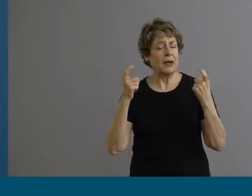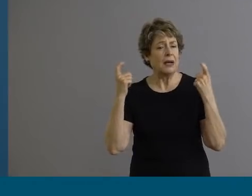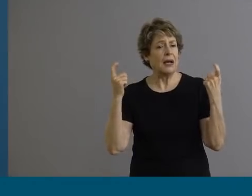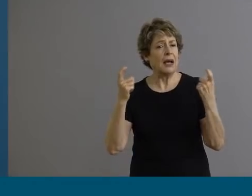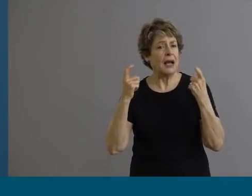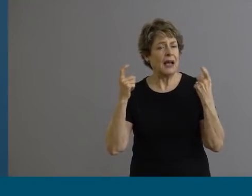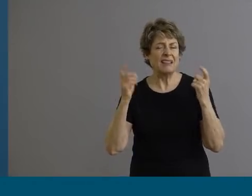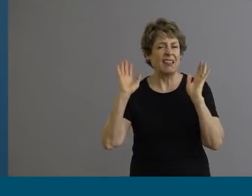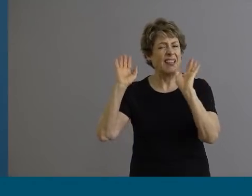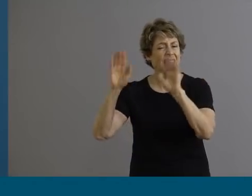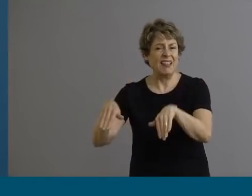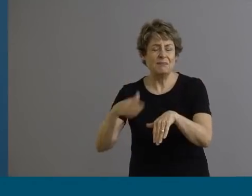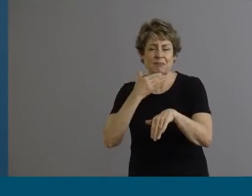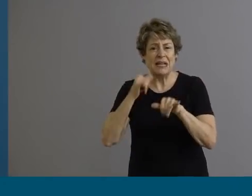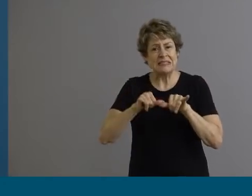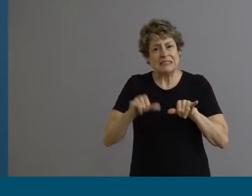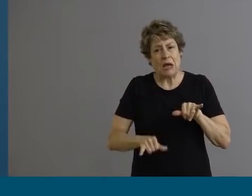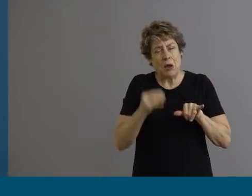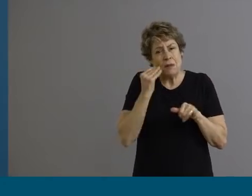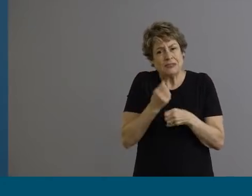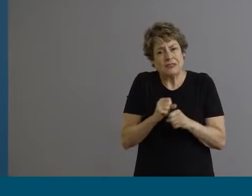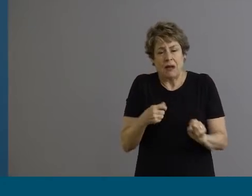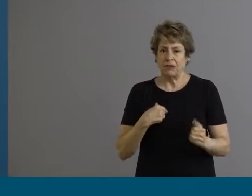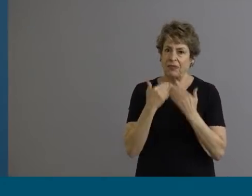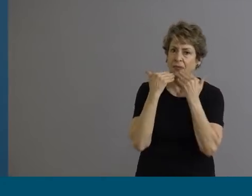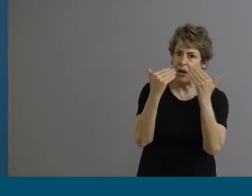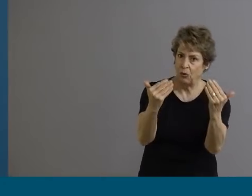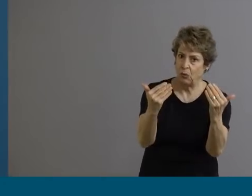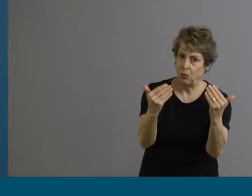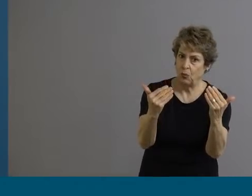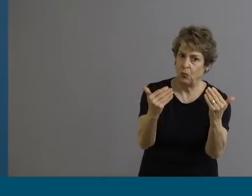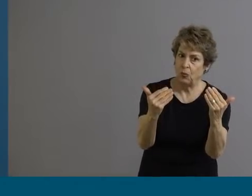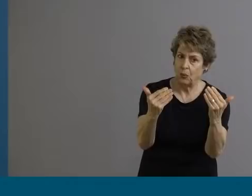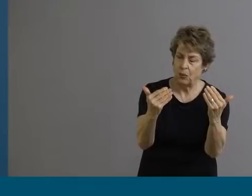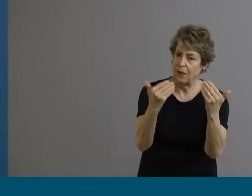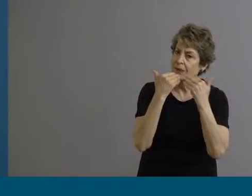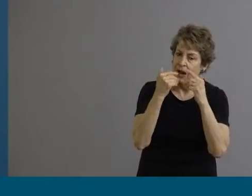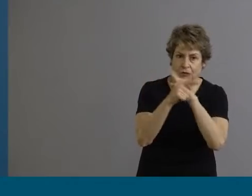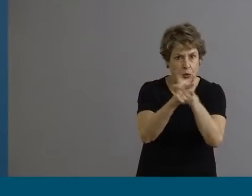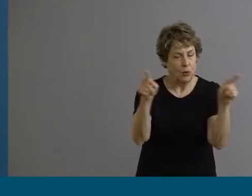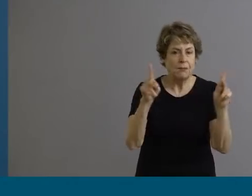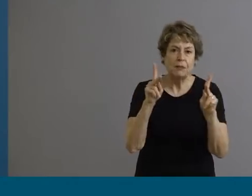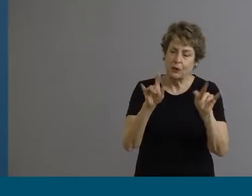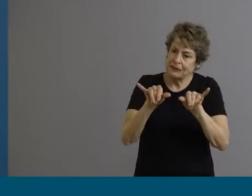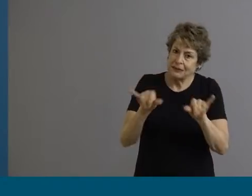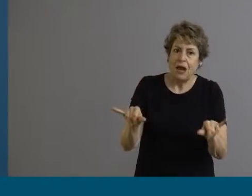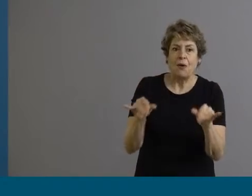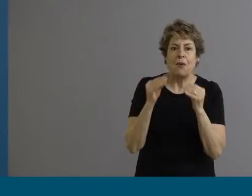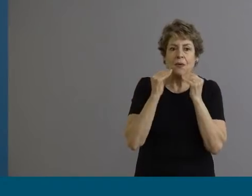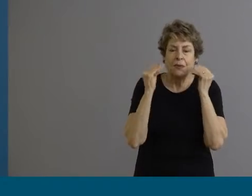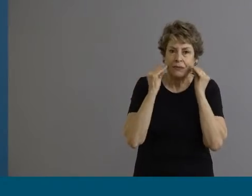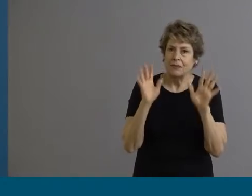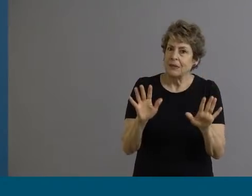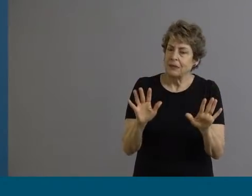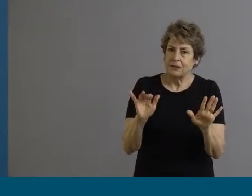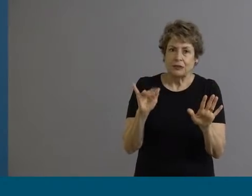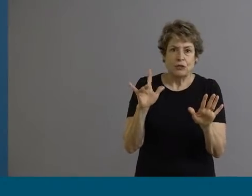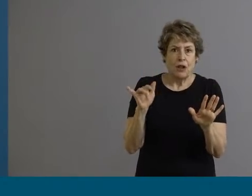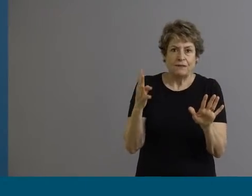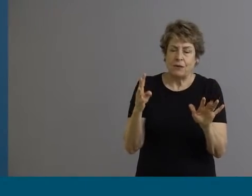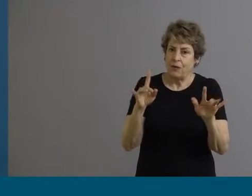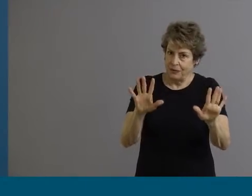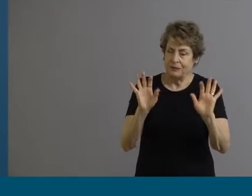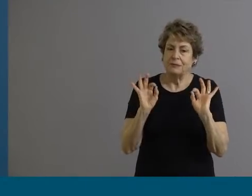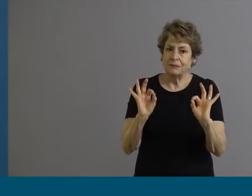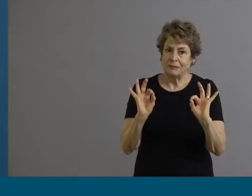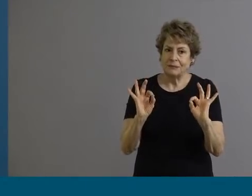You've amplified these messages. There's strength in the numbers of people in Arizona participating. The more we